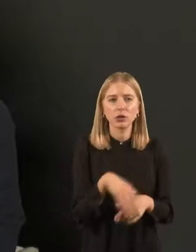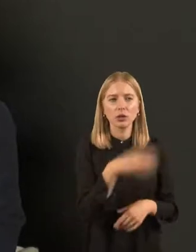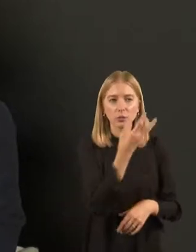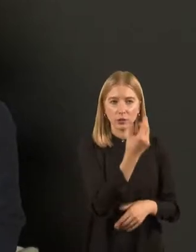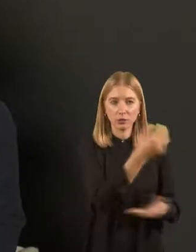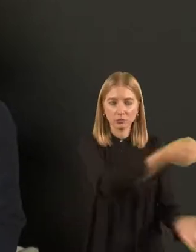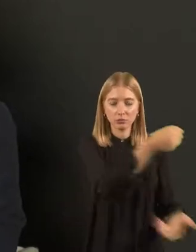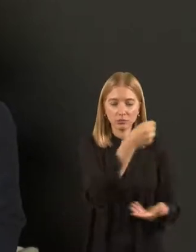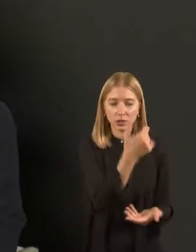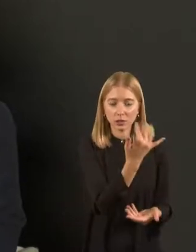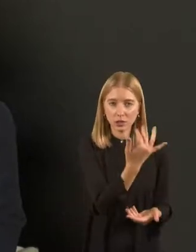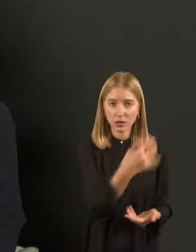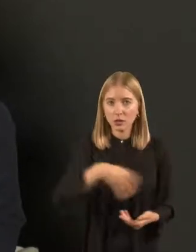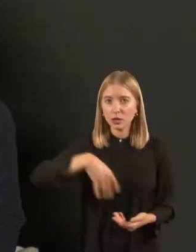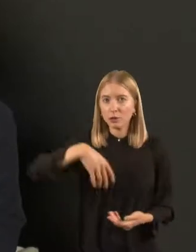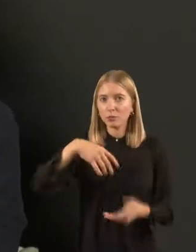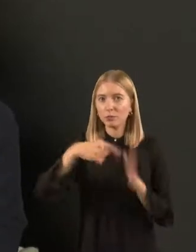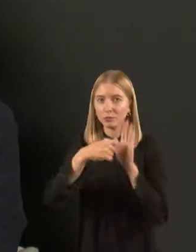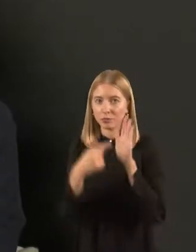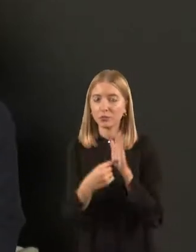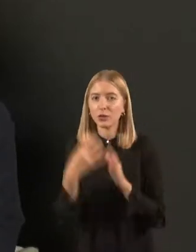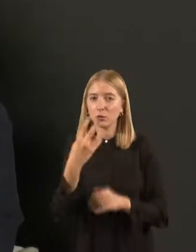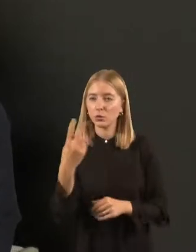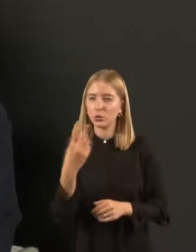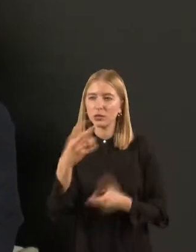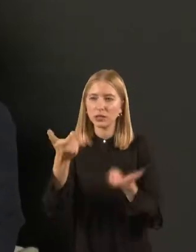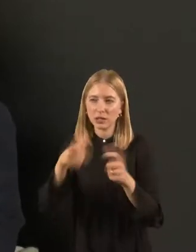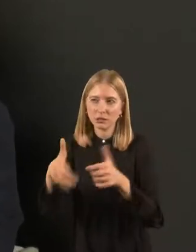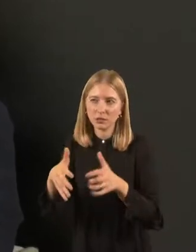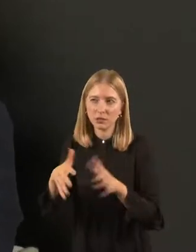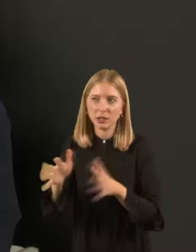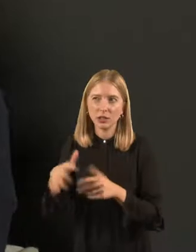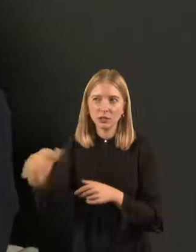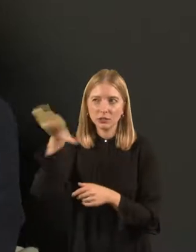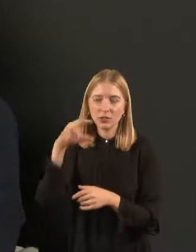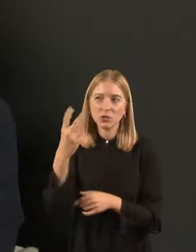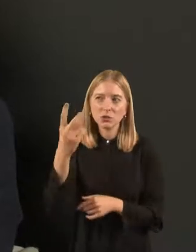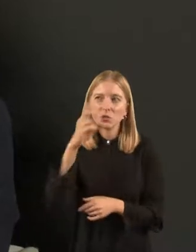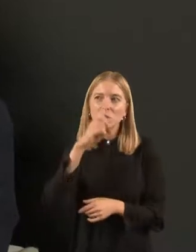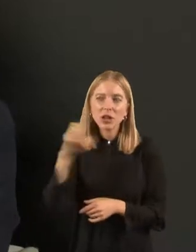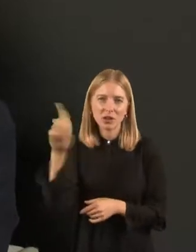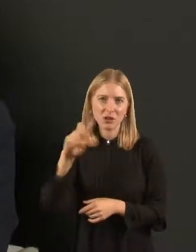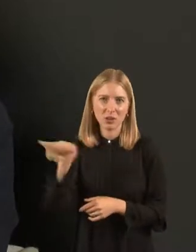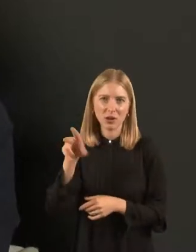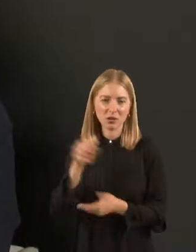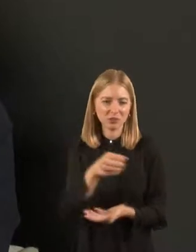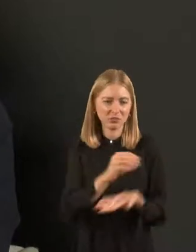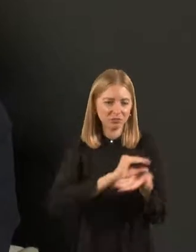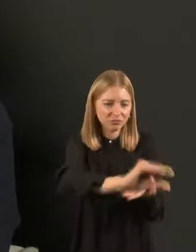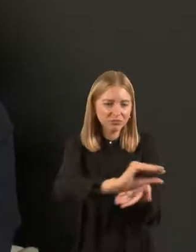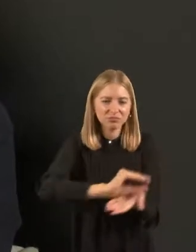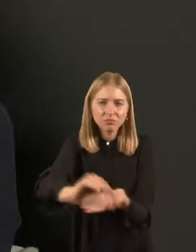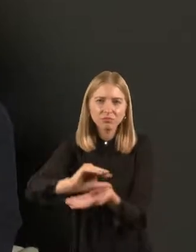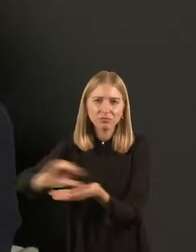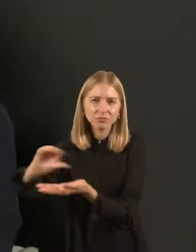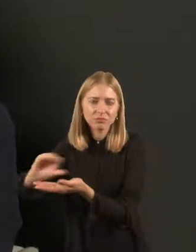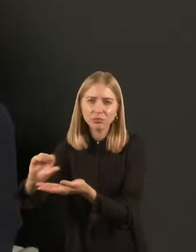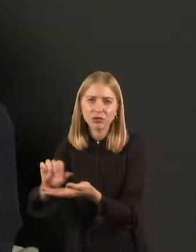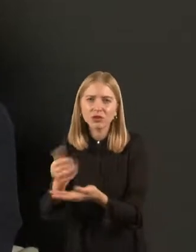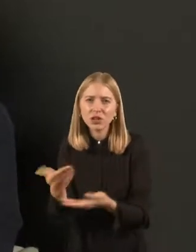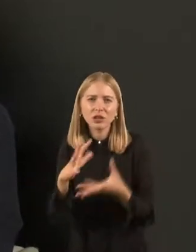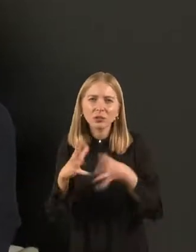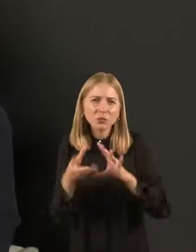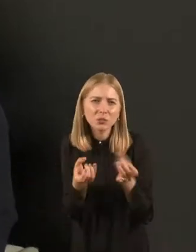planned for the renovation of public transport fleet, we see